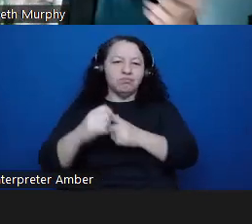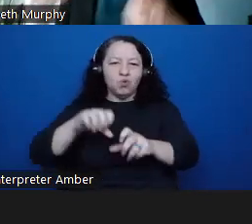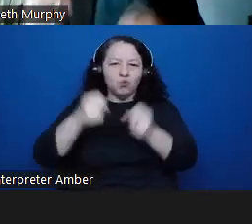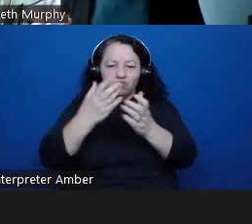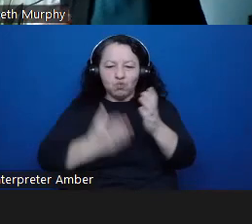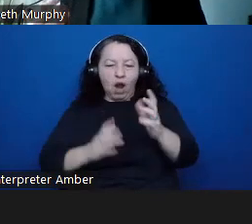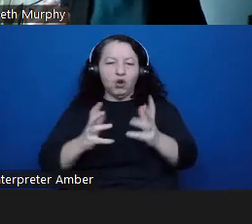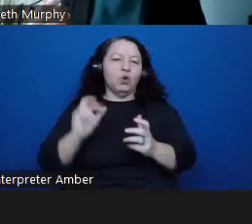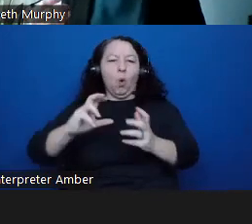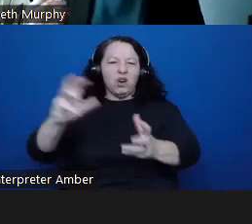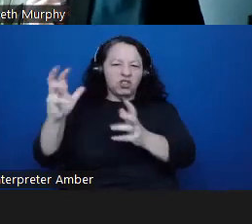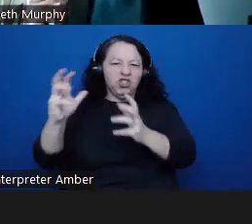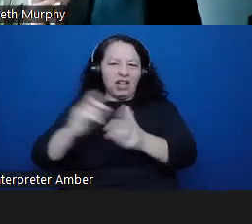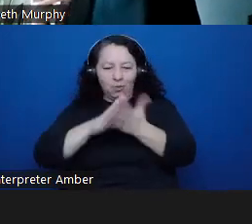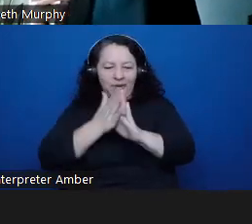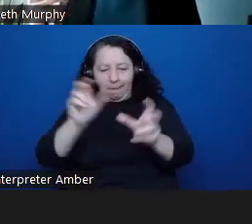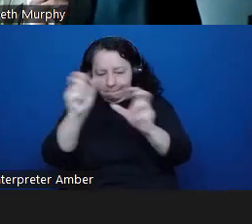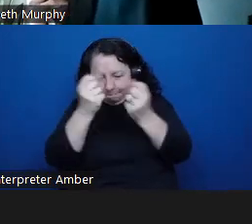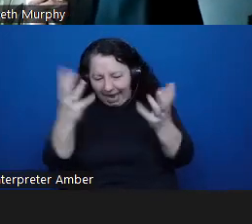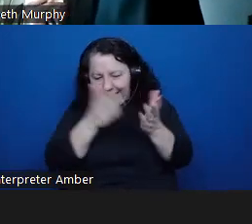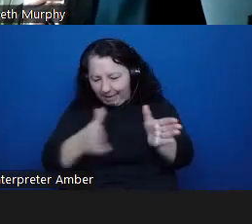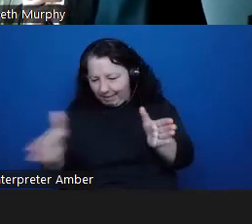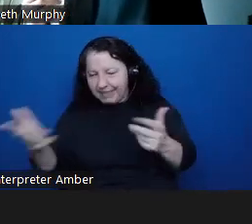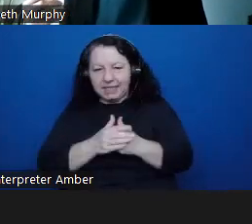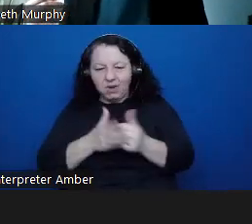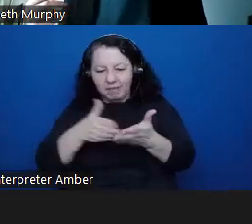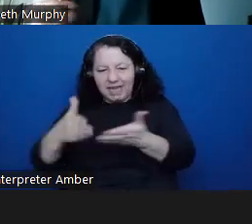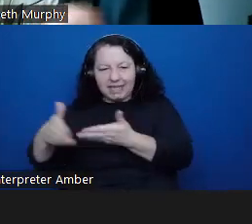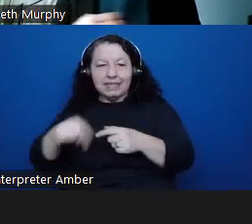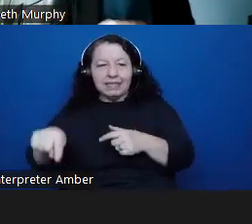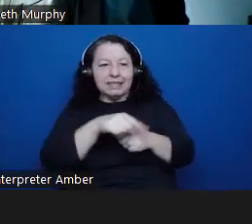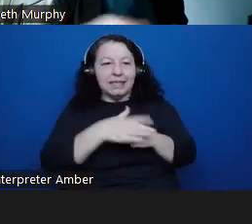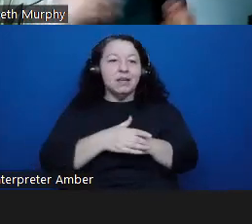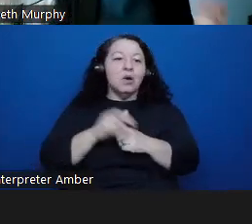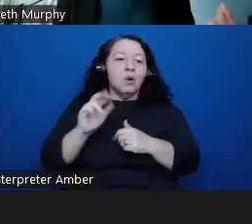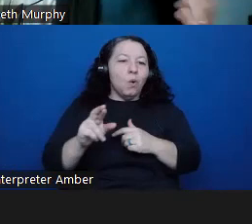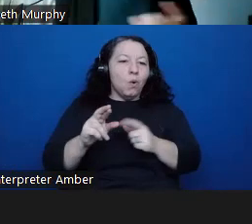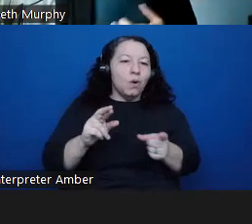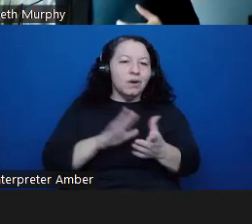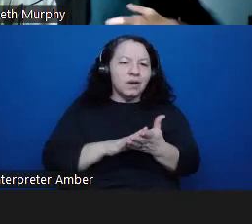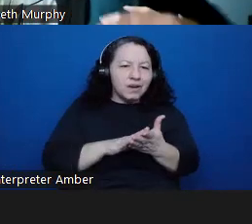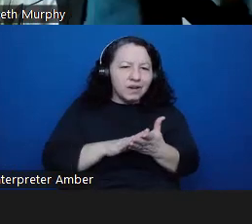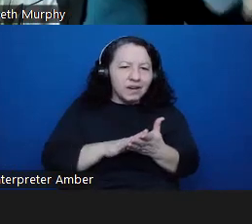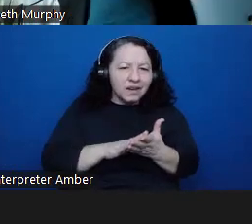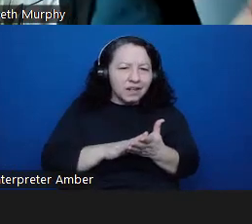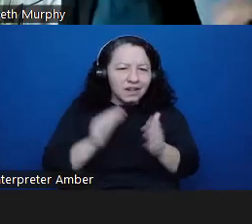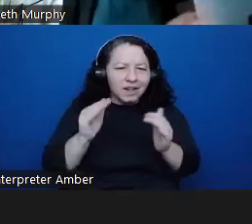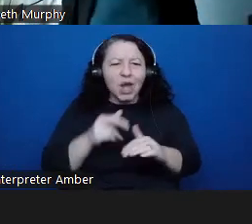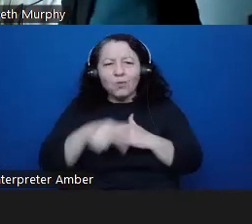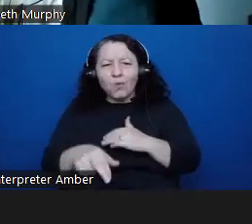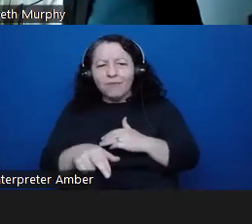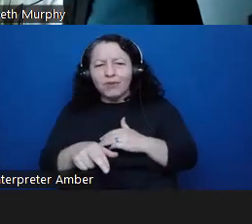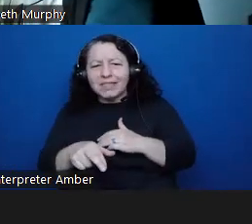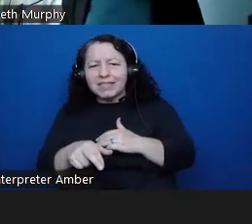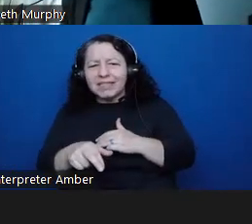kilns grinding the pots to powder as grinds the horse's jaws. It references spirits breaking vessels and even kilns